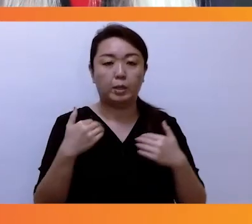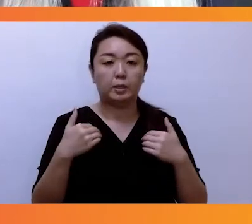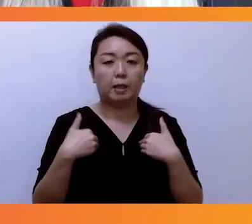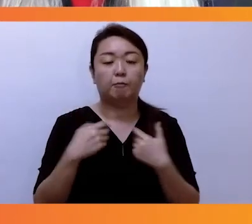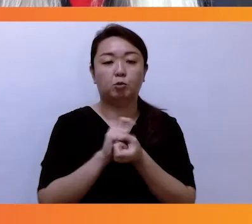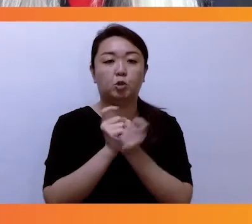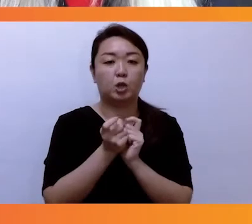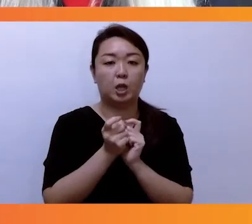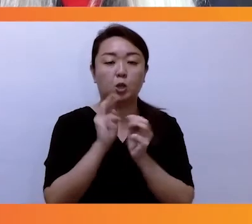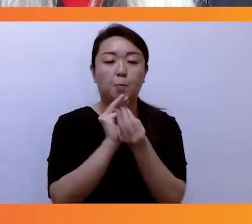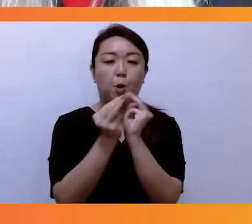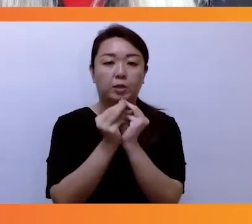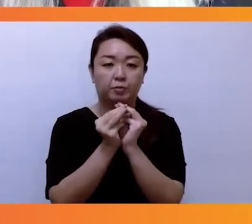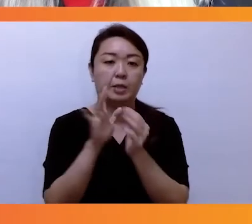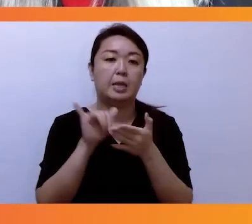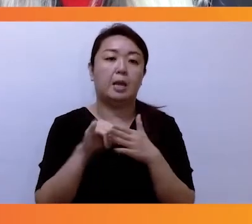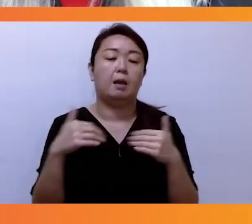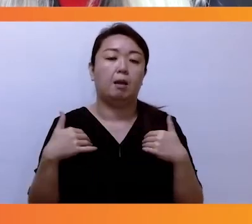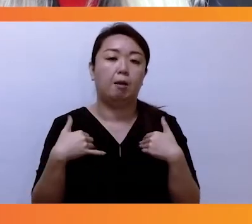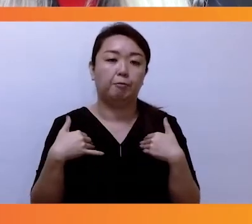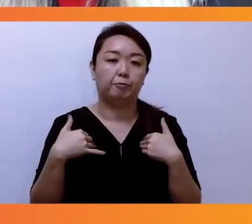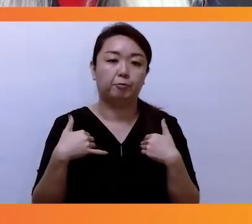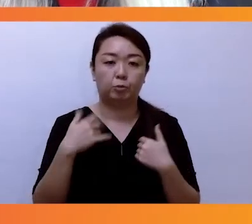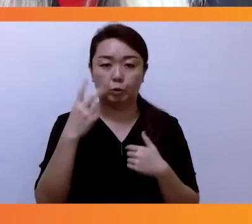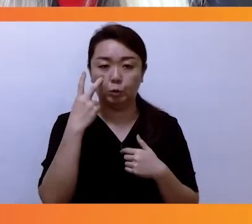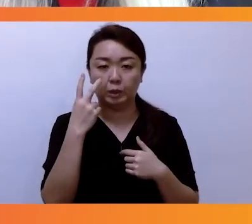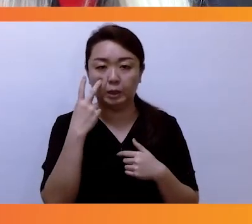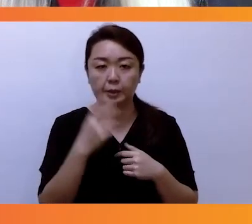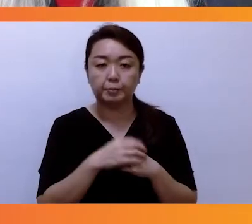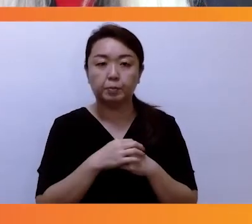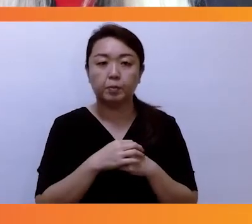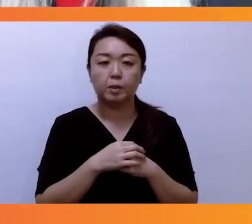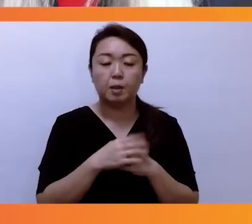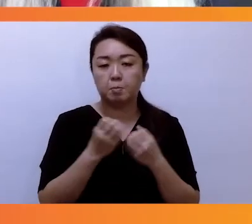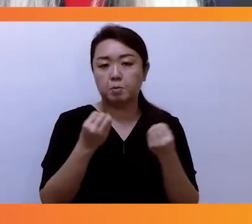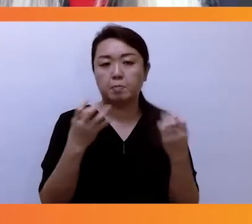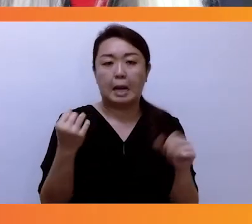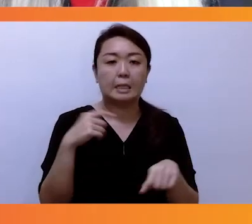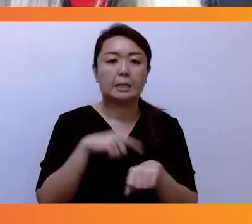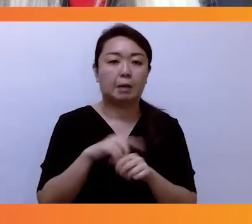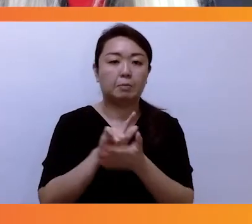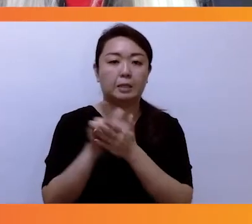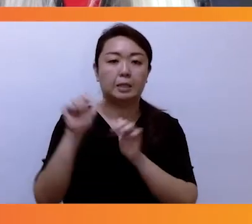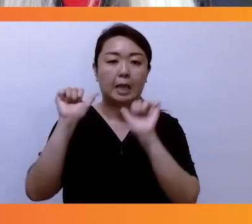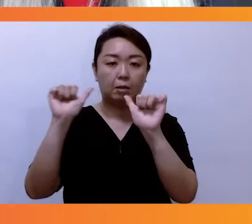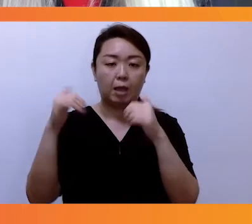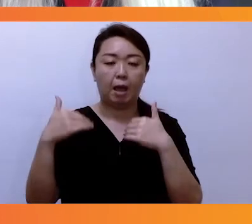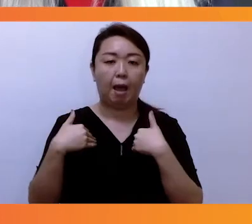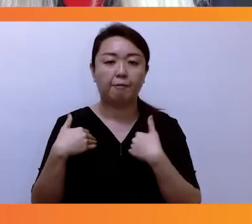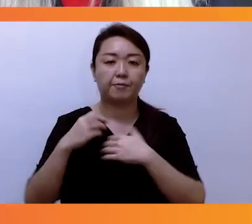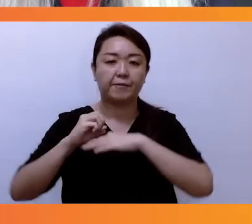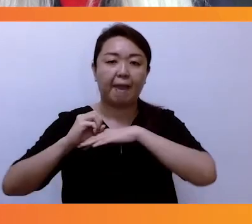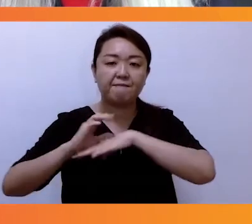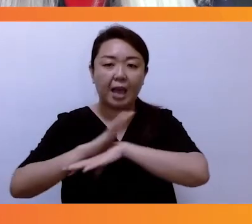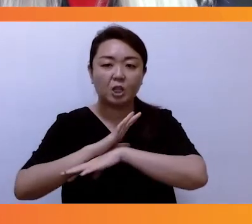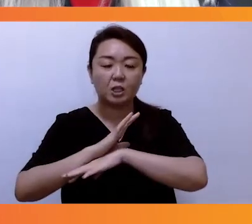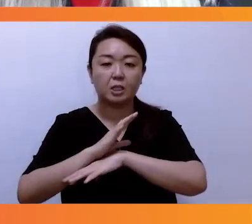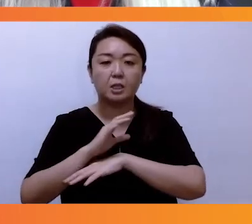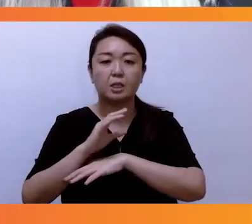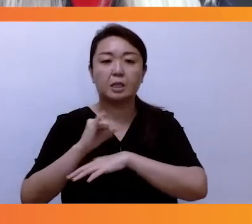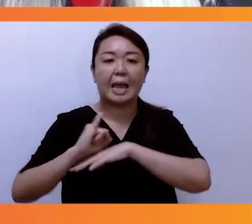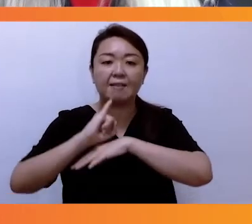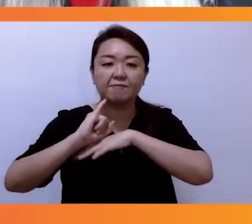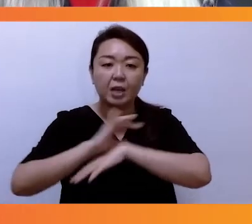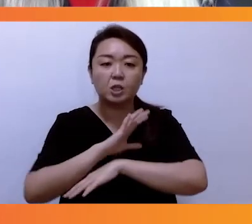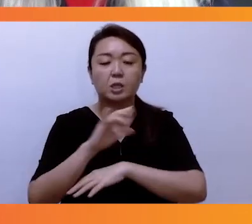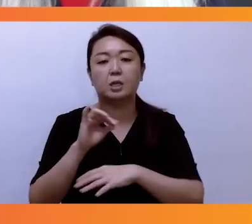always an adaptation or modification that has to be looked at. Quite often, these athletes will have infections that